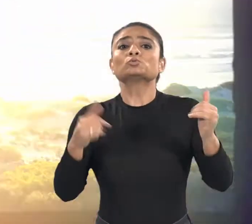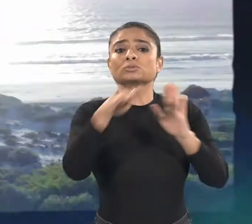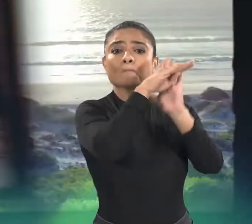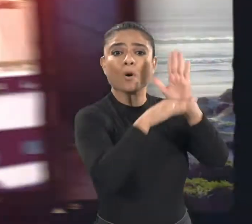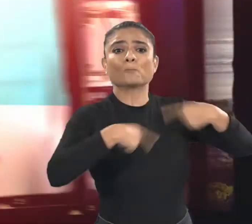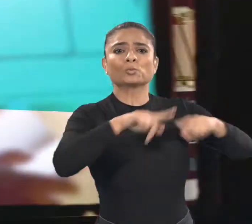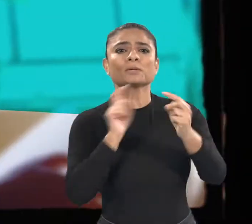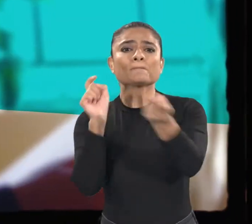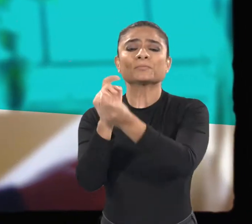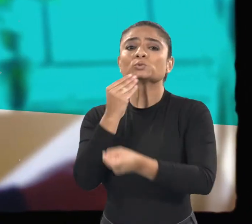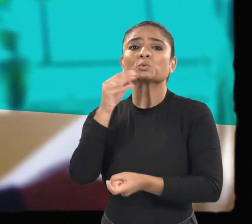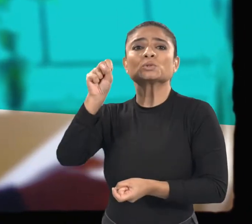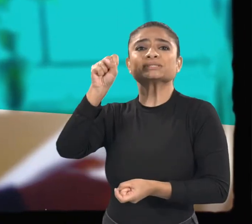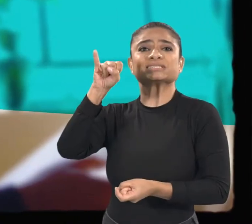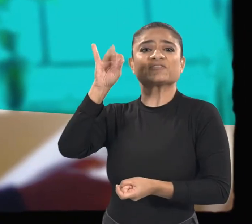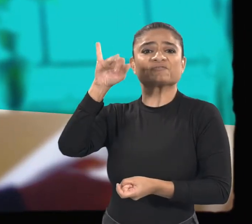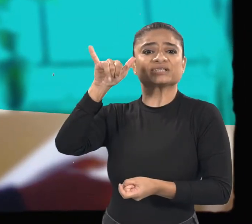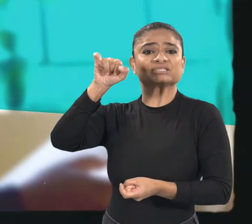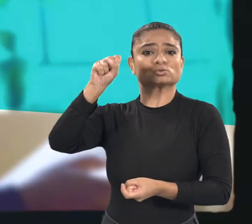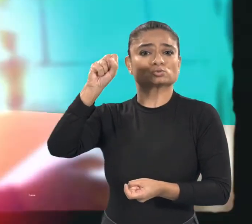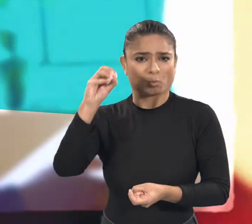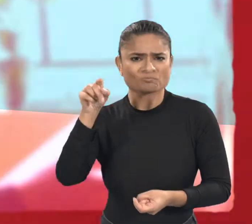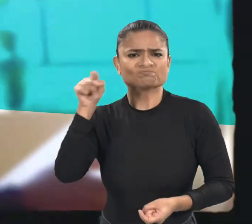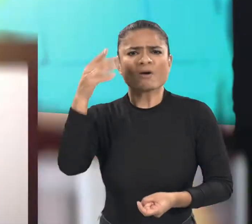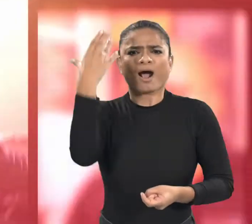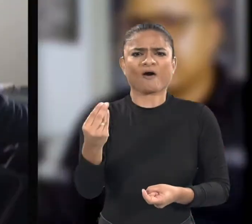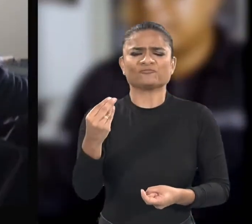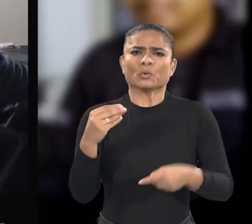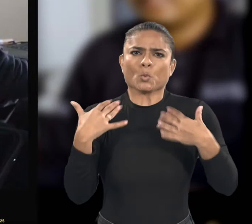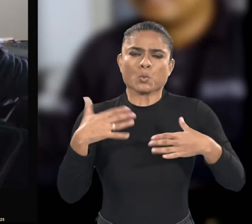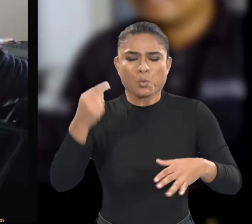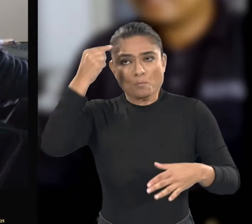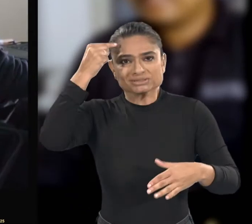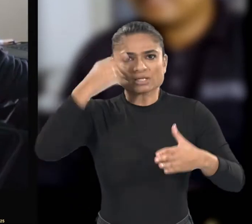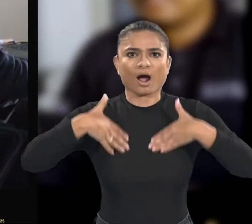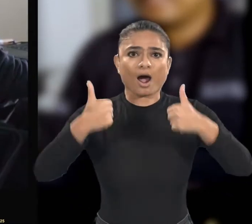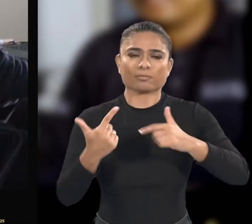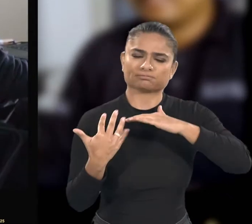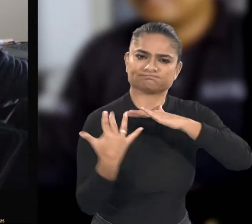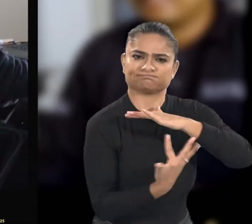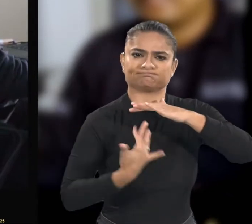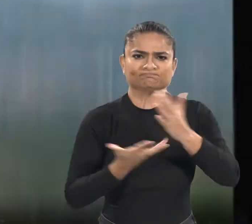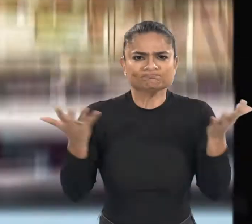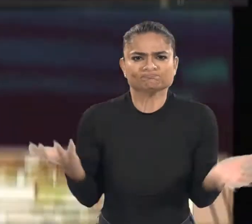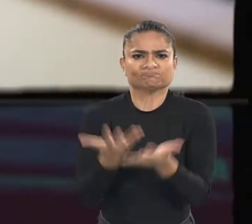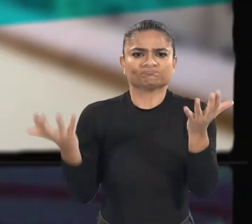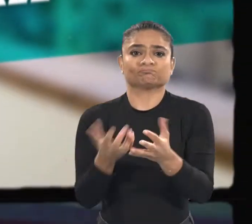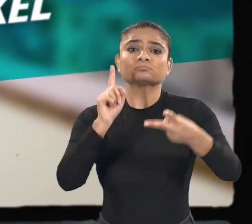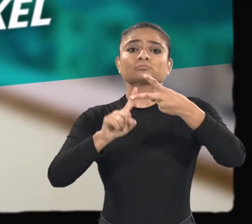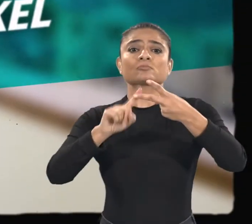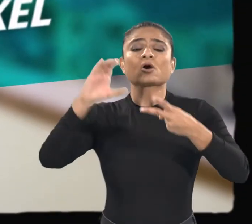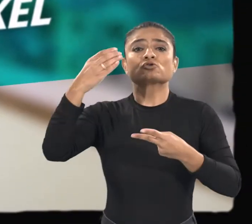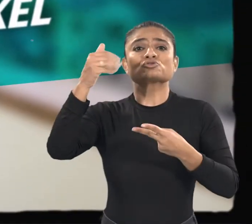we meet SIFISO MKHASIBE, a mental health activist who is very passionate about mental health issues. We